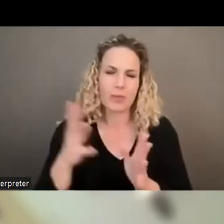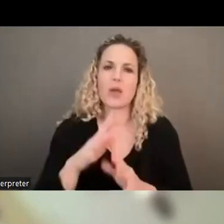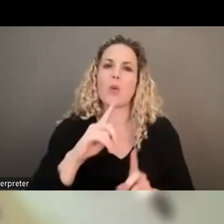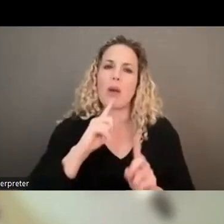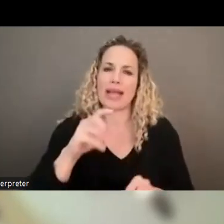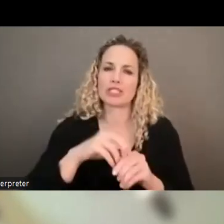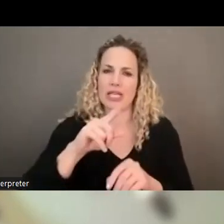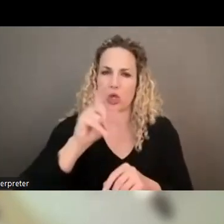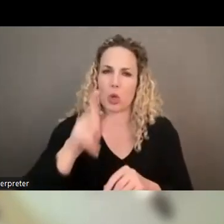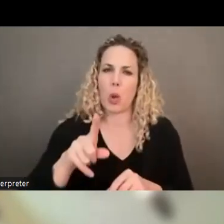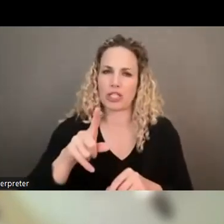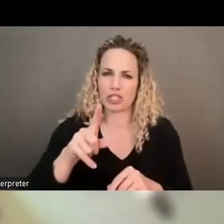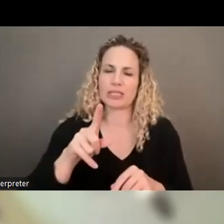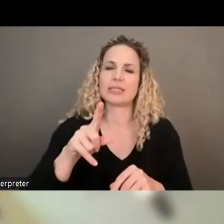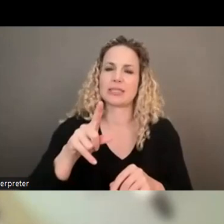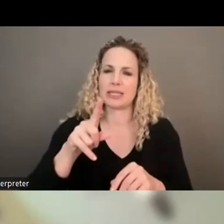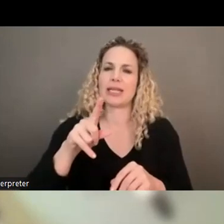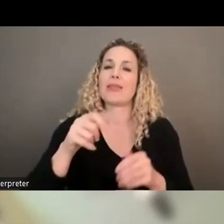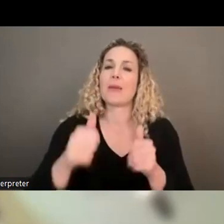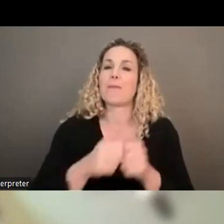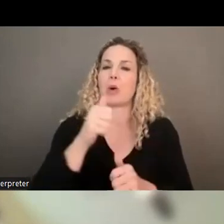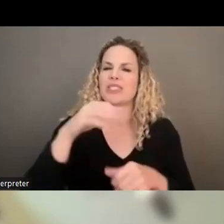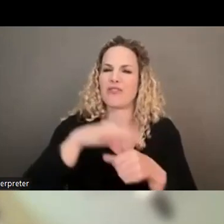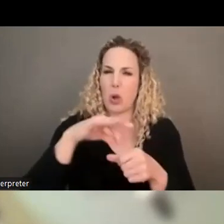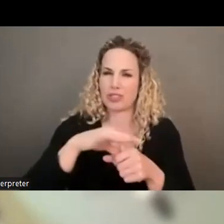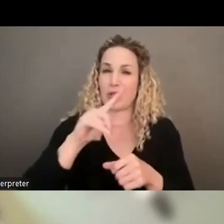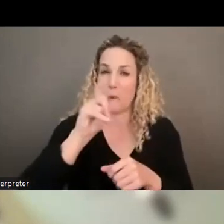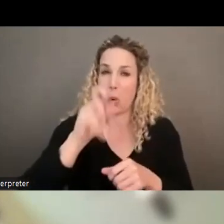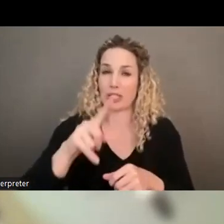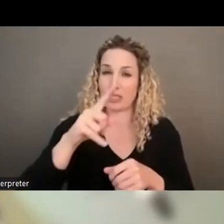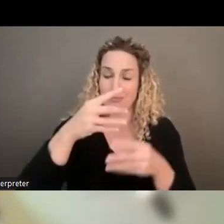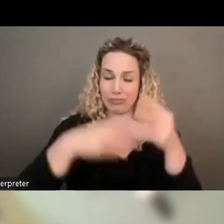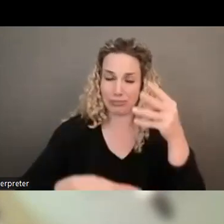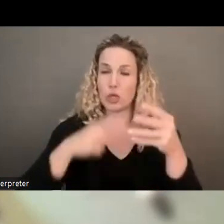order of the most votes that have been received. Next slide, please.